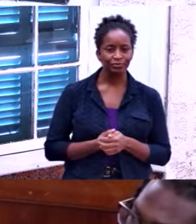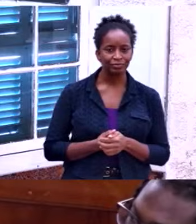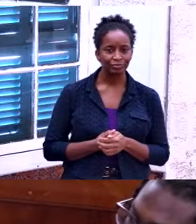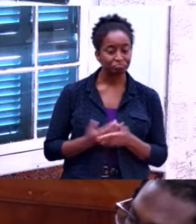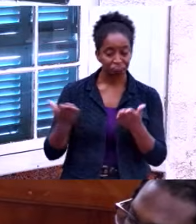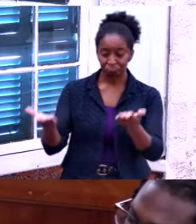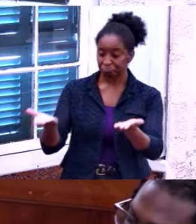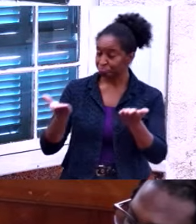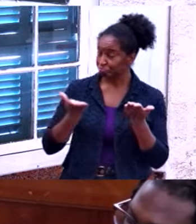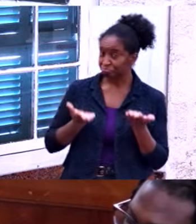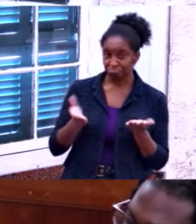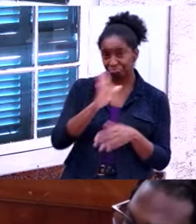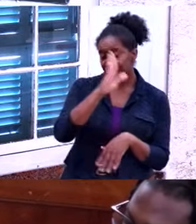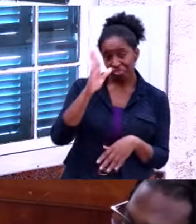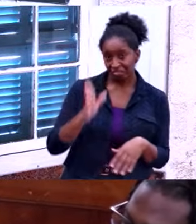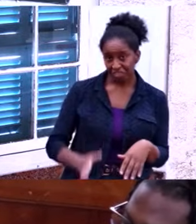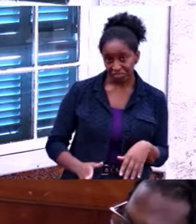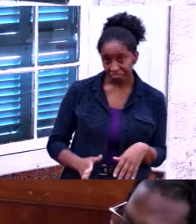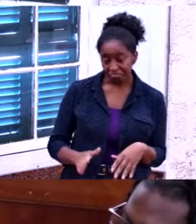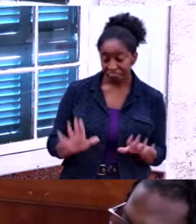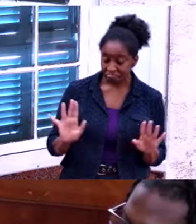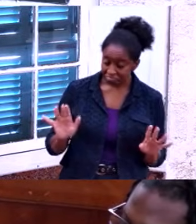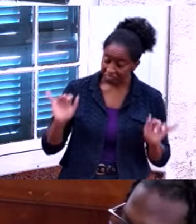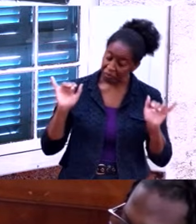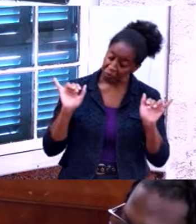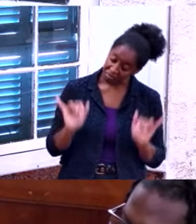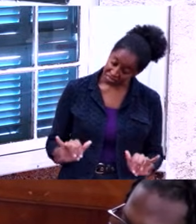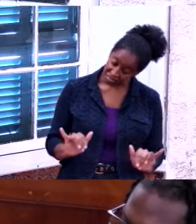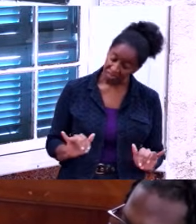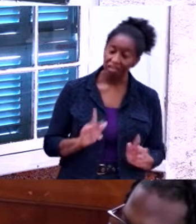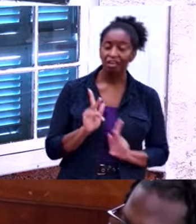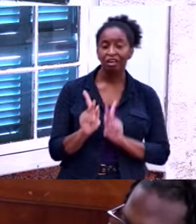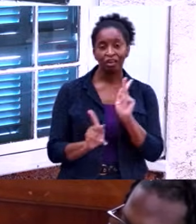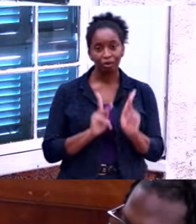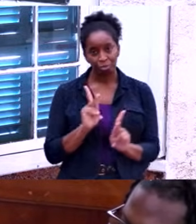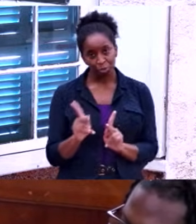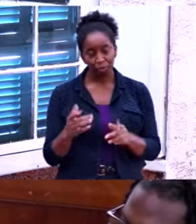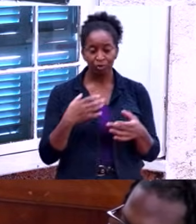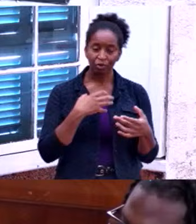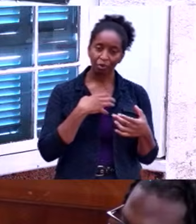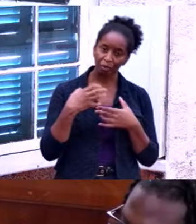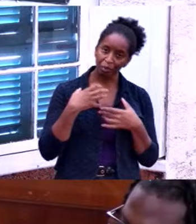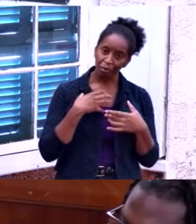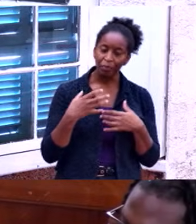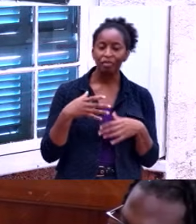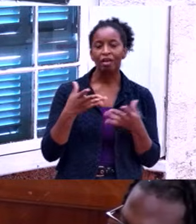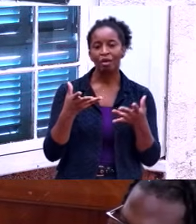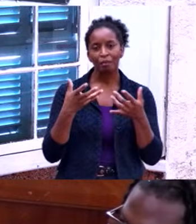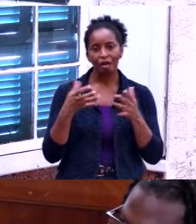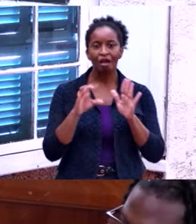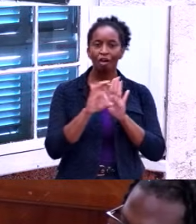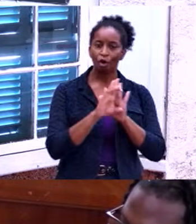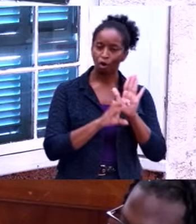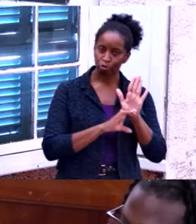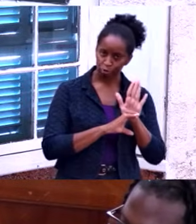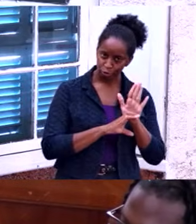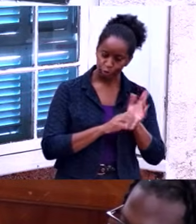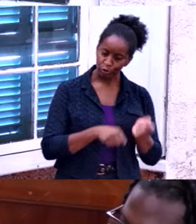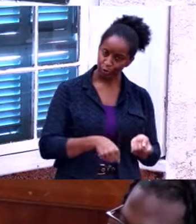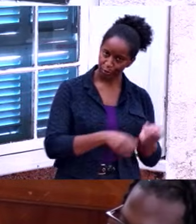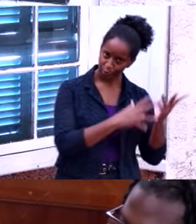new Republican constitution. I dropped down some notes that I heard made by the leader of opposition business in this